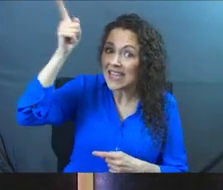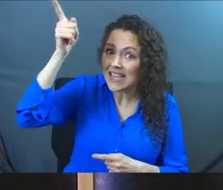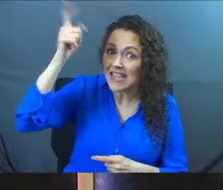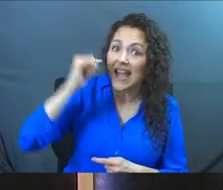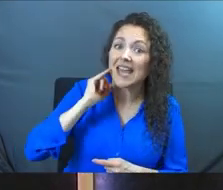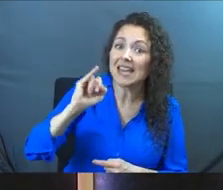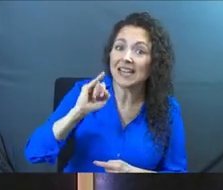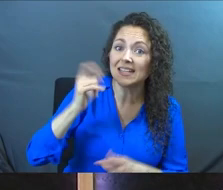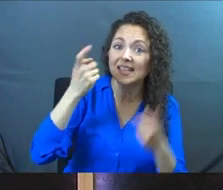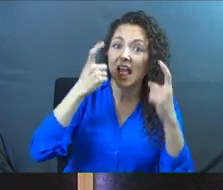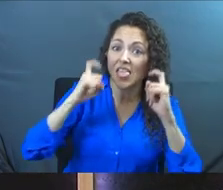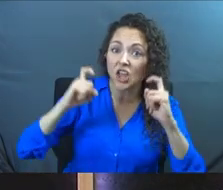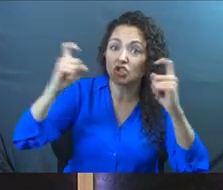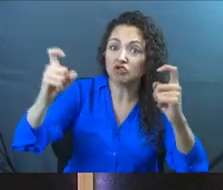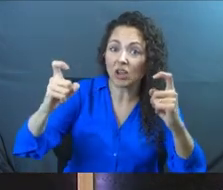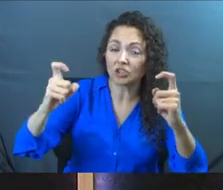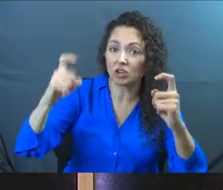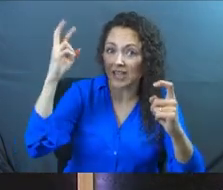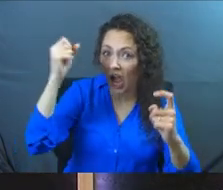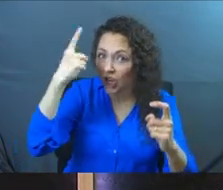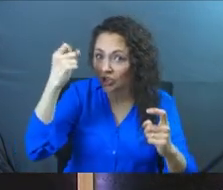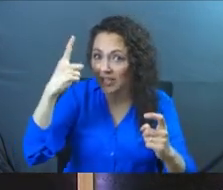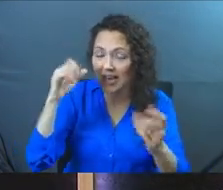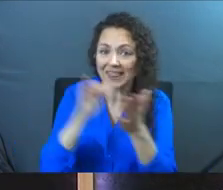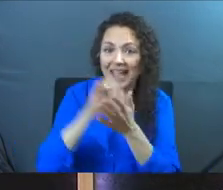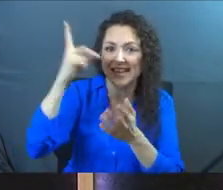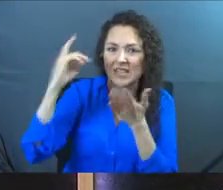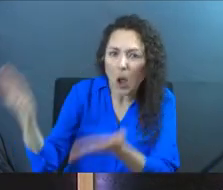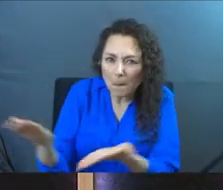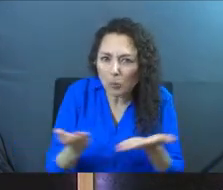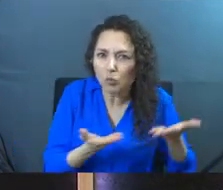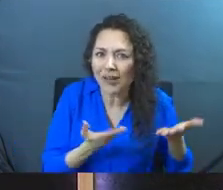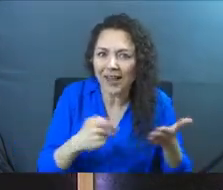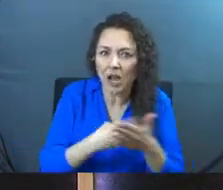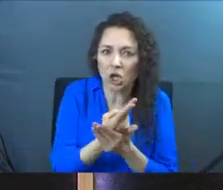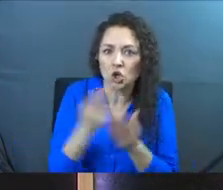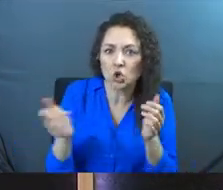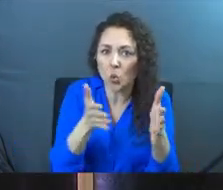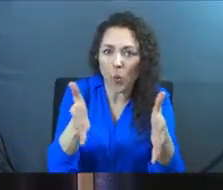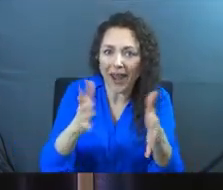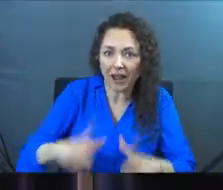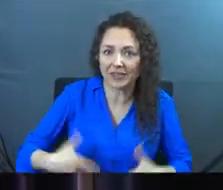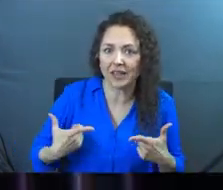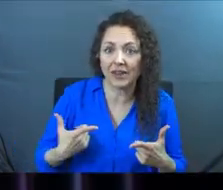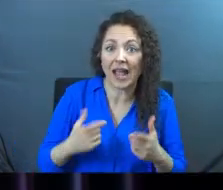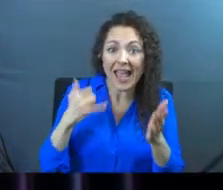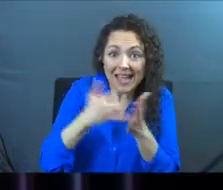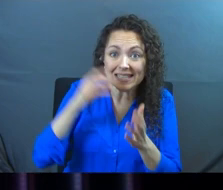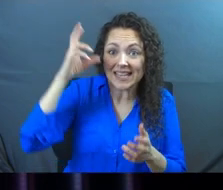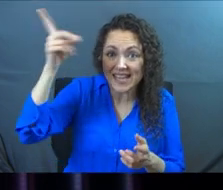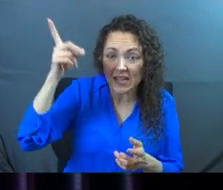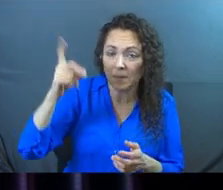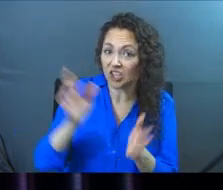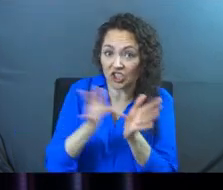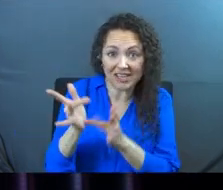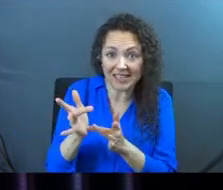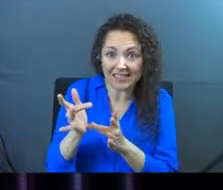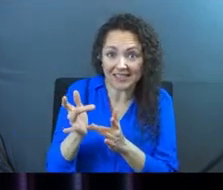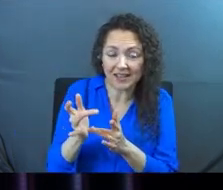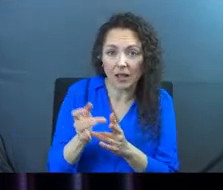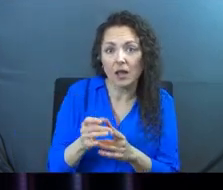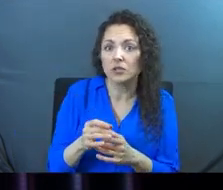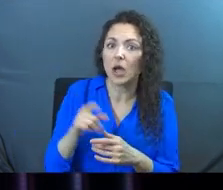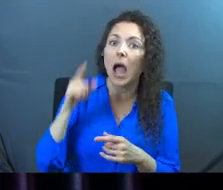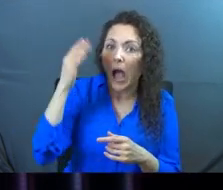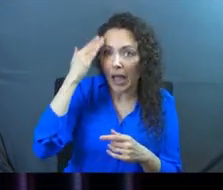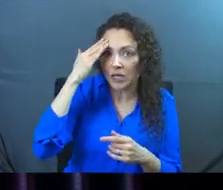find. This reality that he's bringing into our life, this new way of living, is because of him, is because of Jesus. And so I know you all just came out